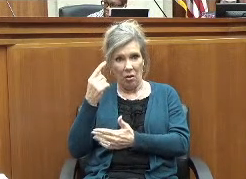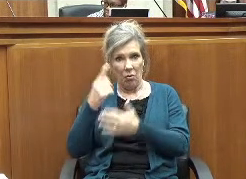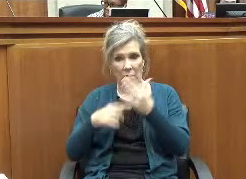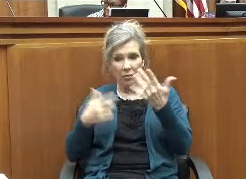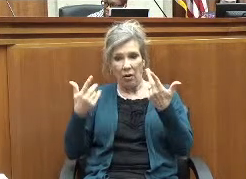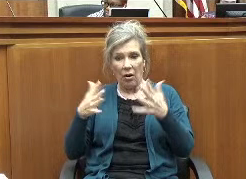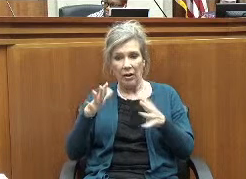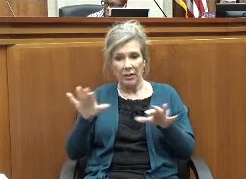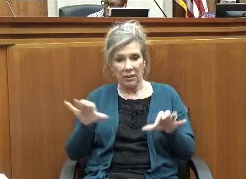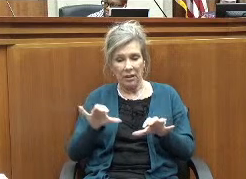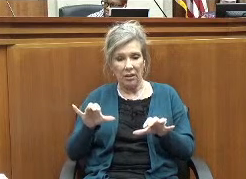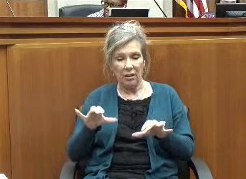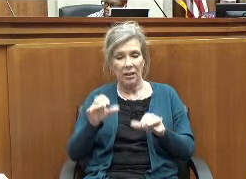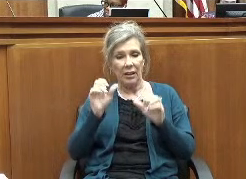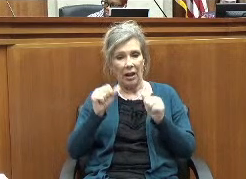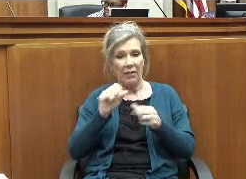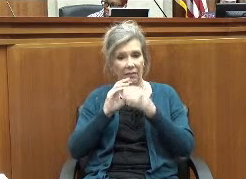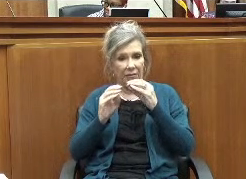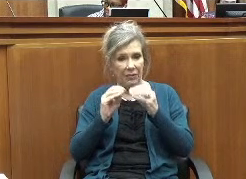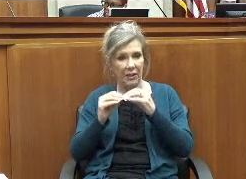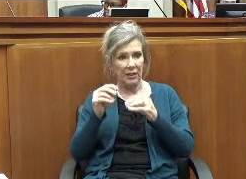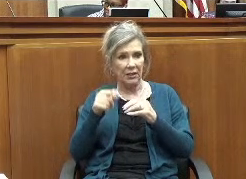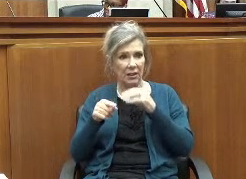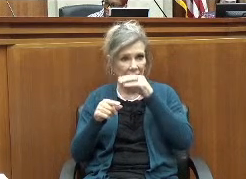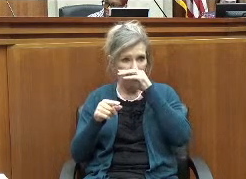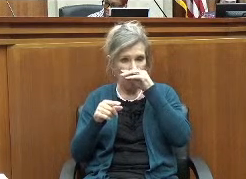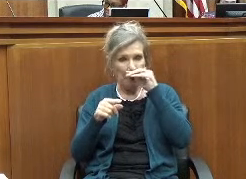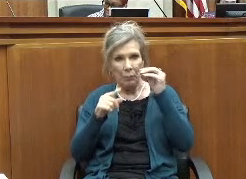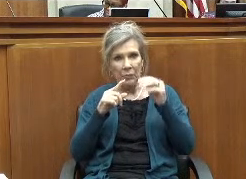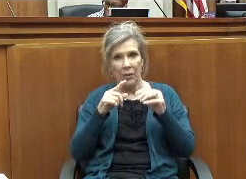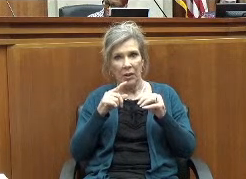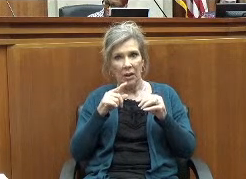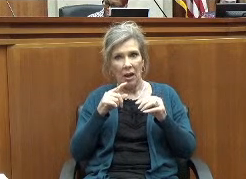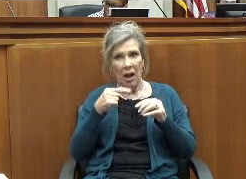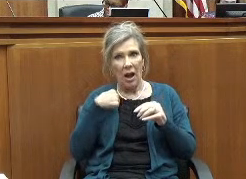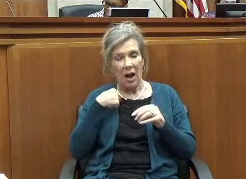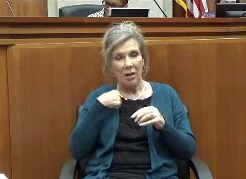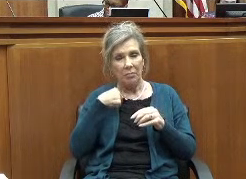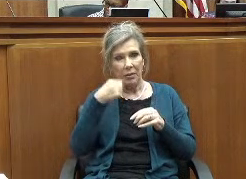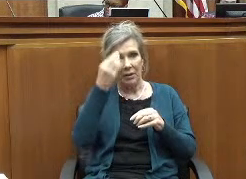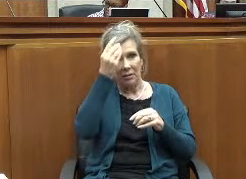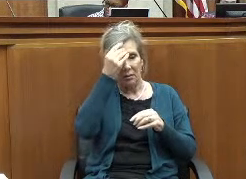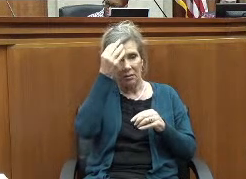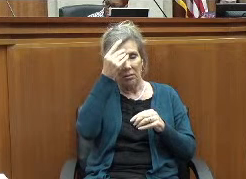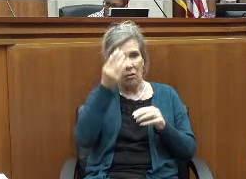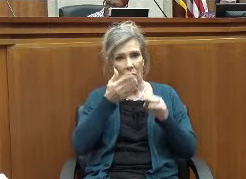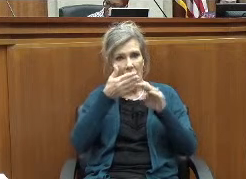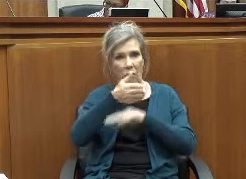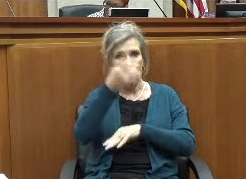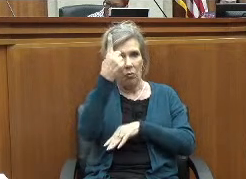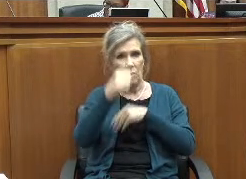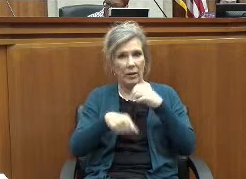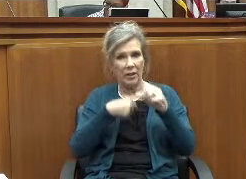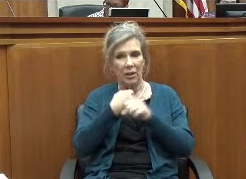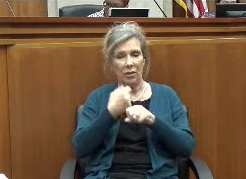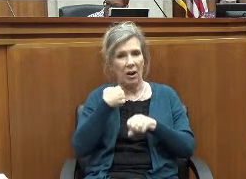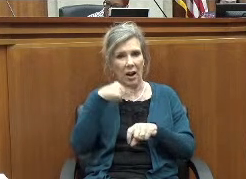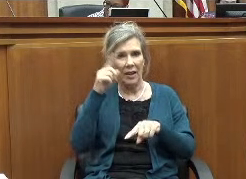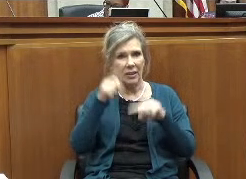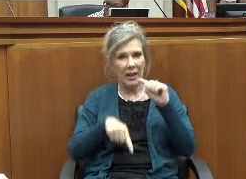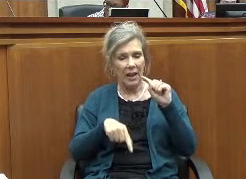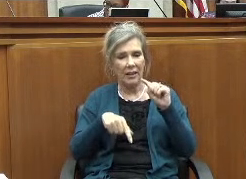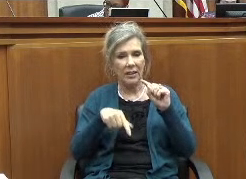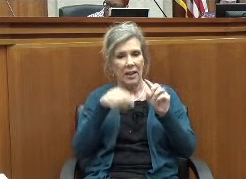this, but you can look, and I have been harping on this for over a year, and I cannot get